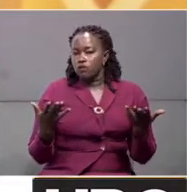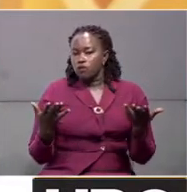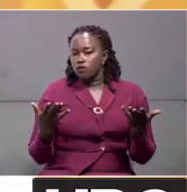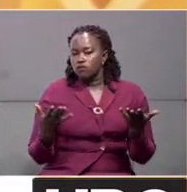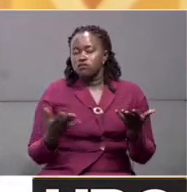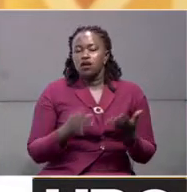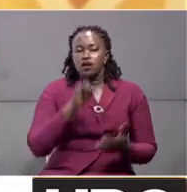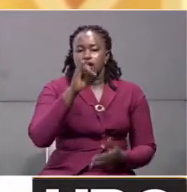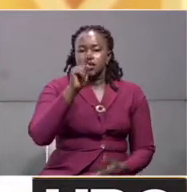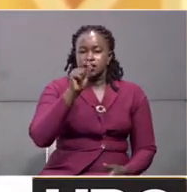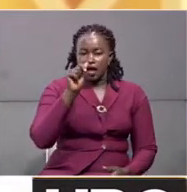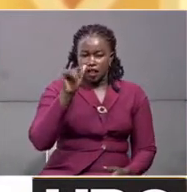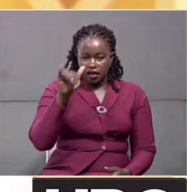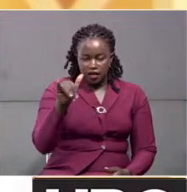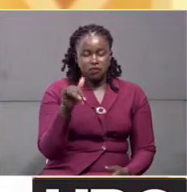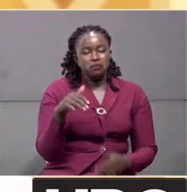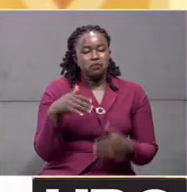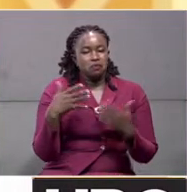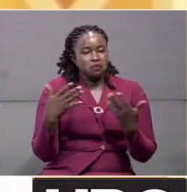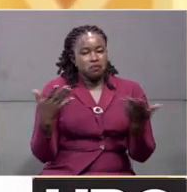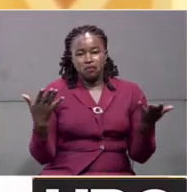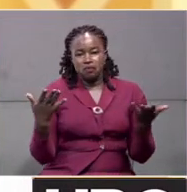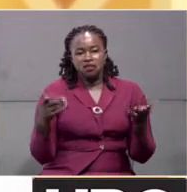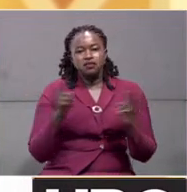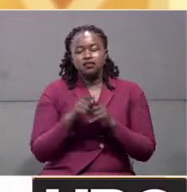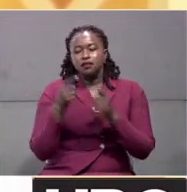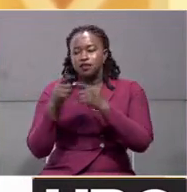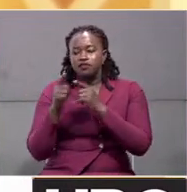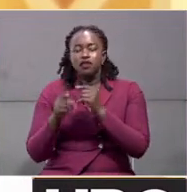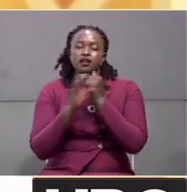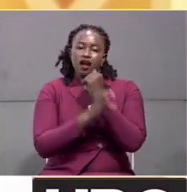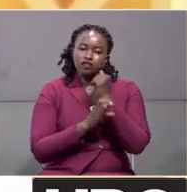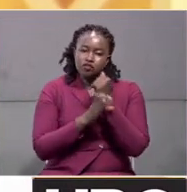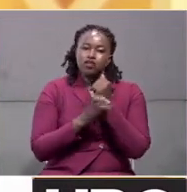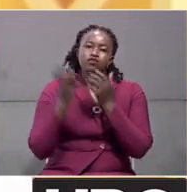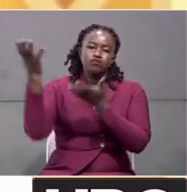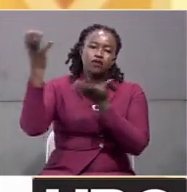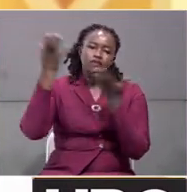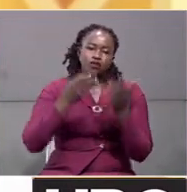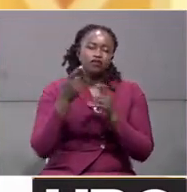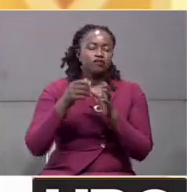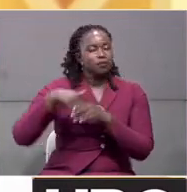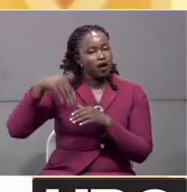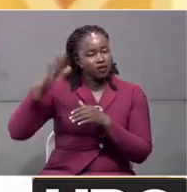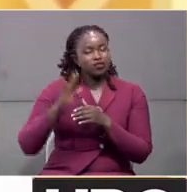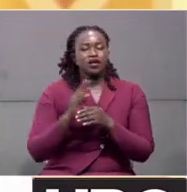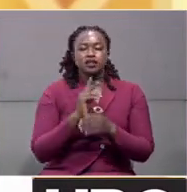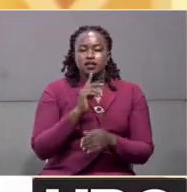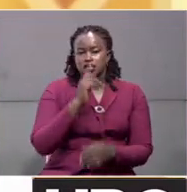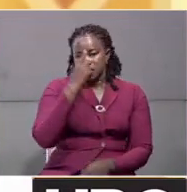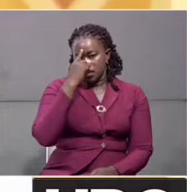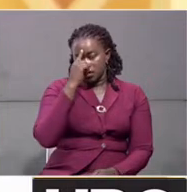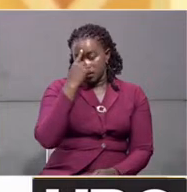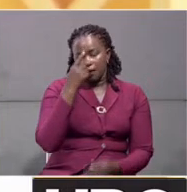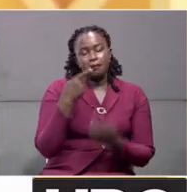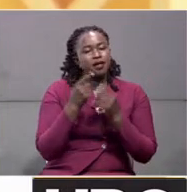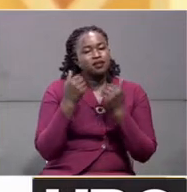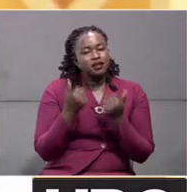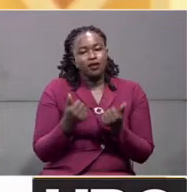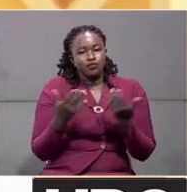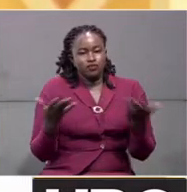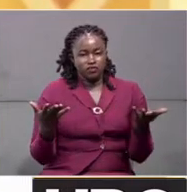to Italy, mention the country, to be able to import these tiles, or to India. But